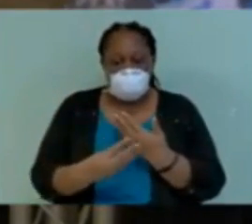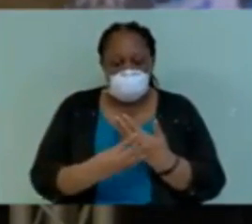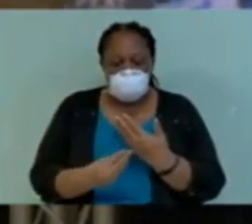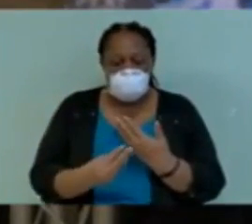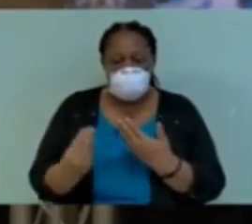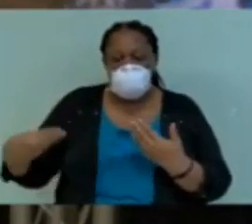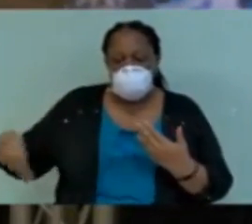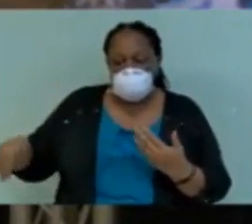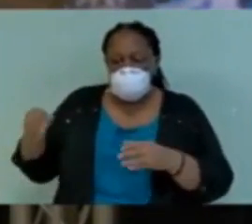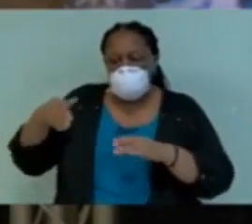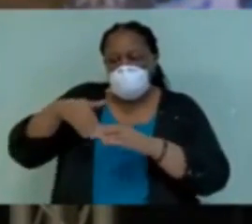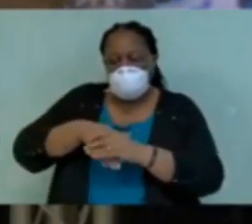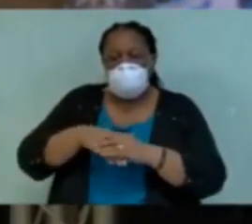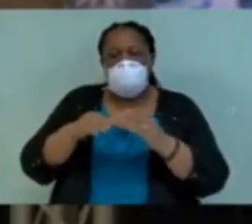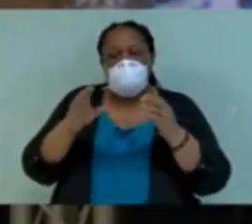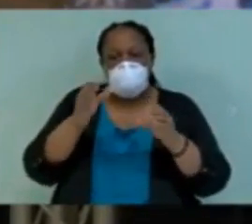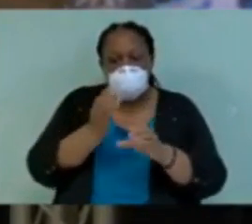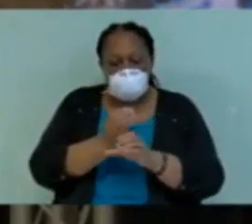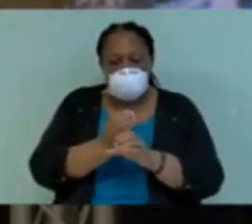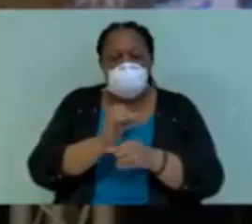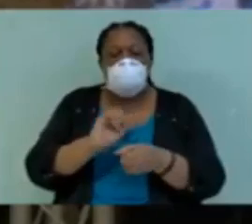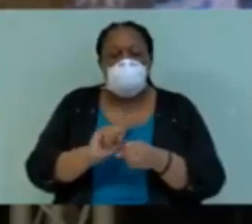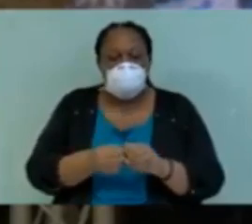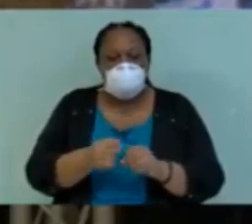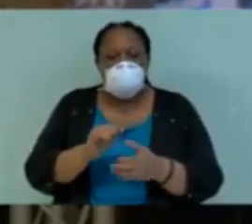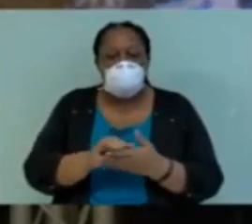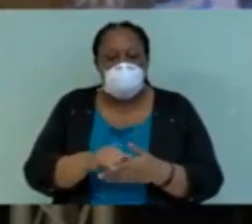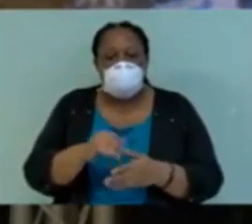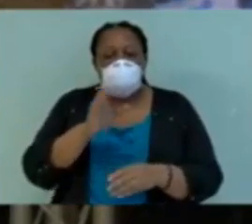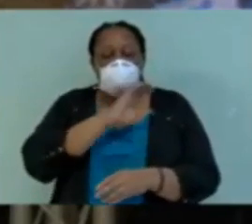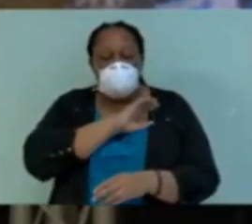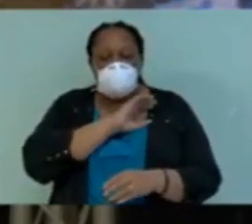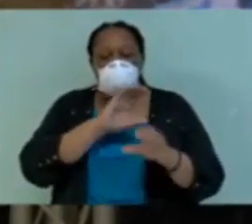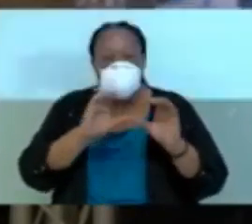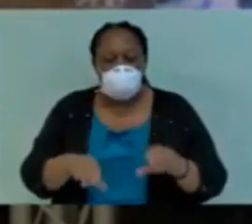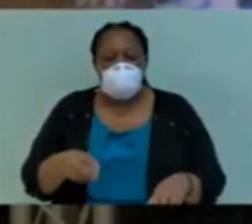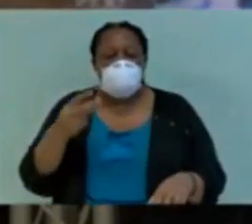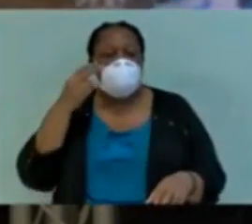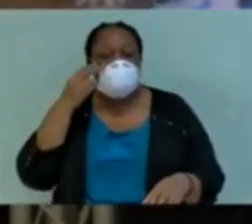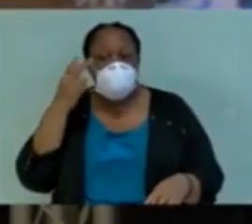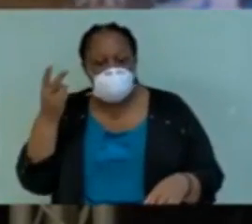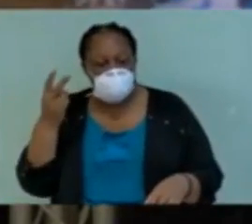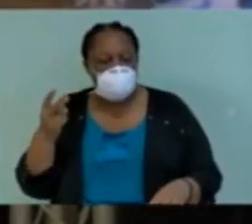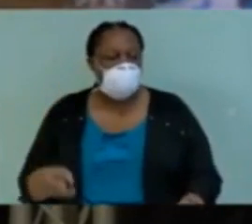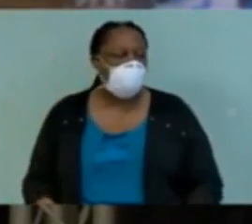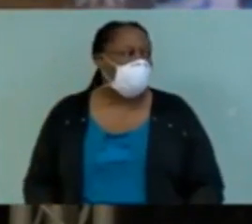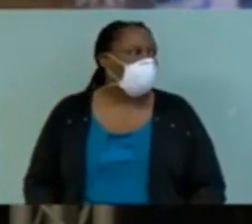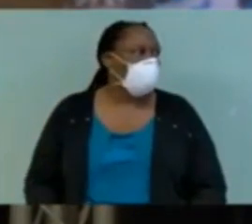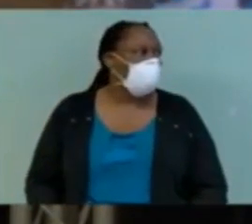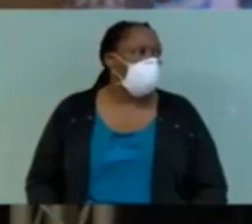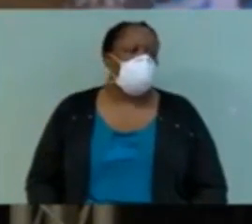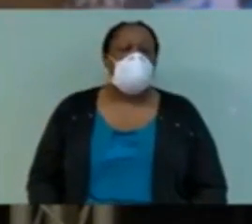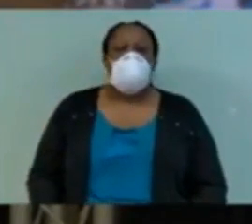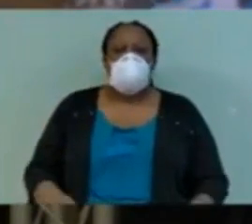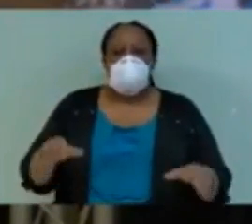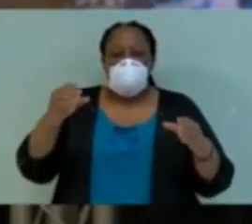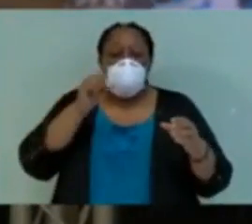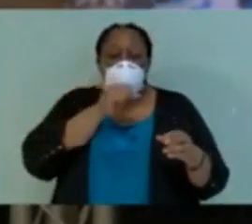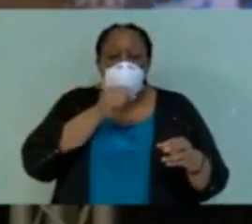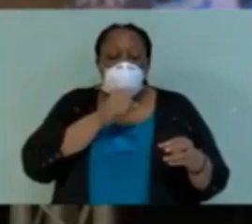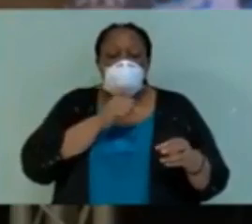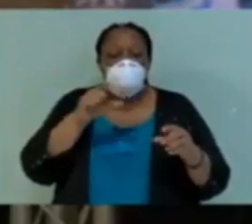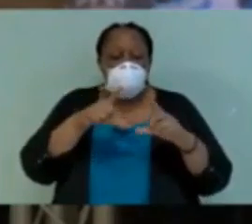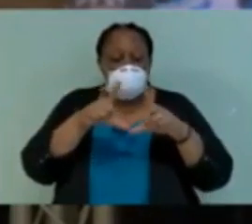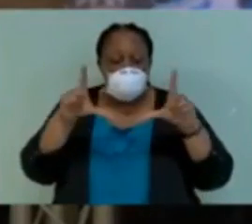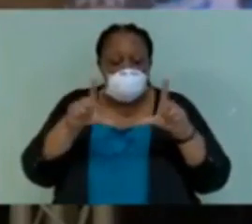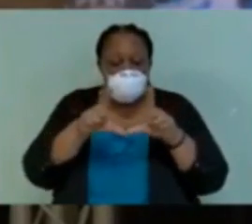Persons who have renewed their licenses online and are waiting for the license to be processed should keep the online receipt